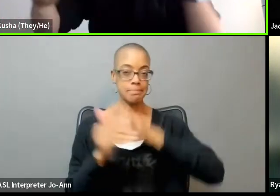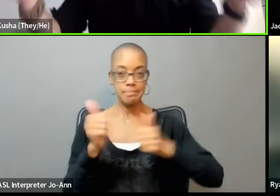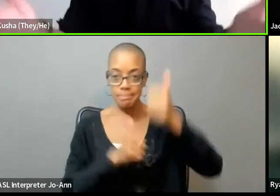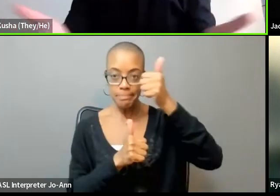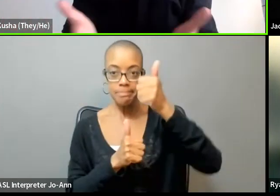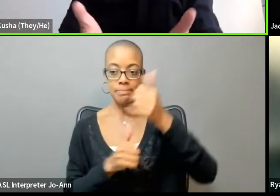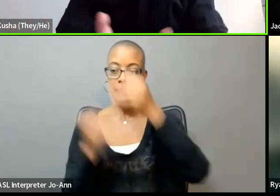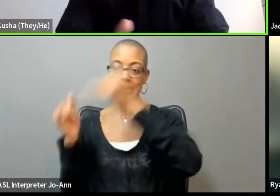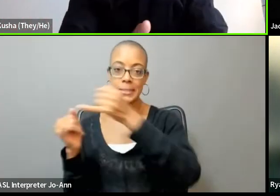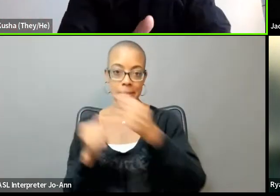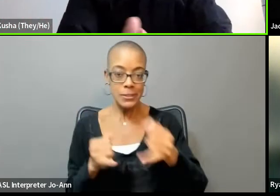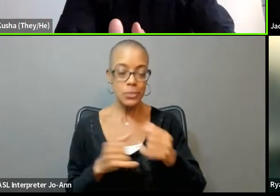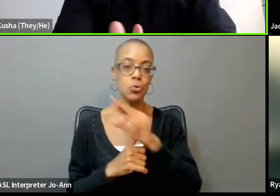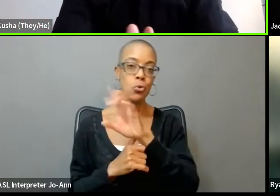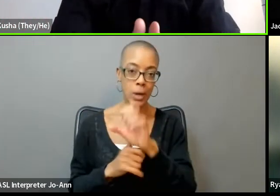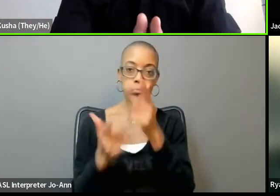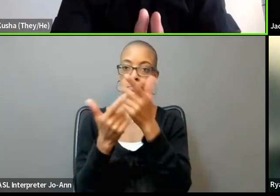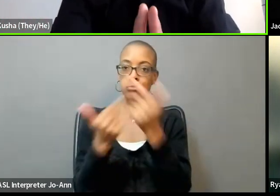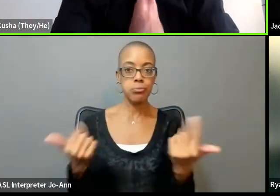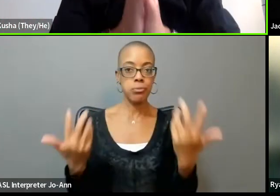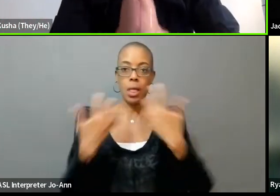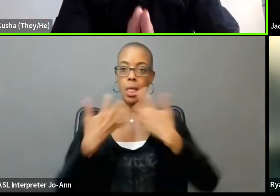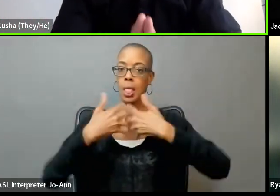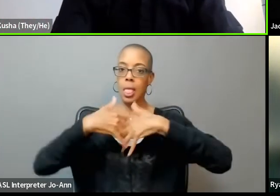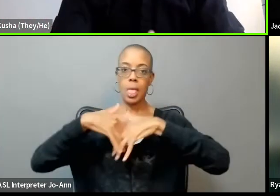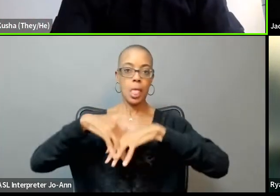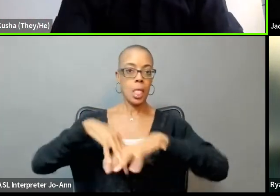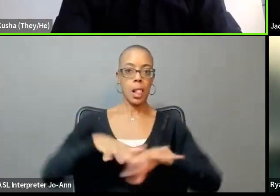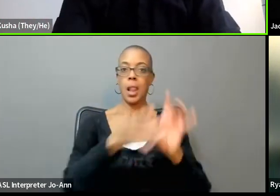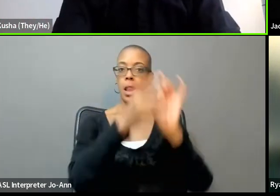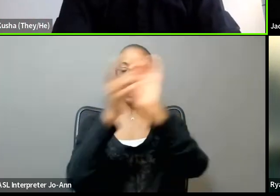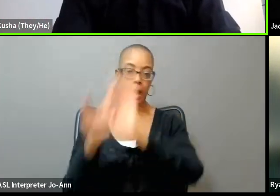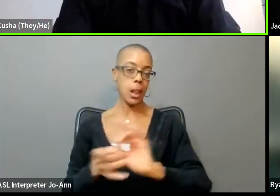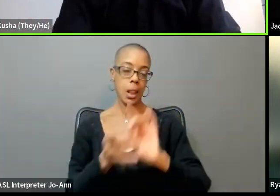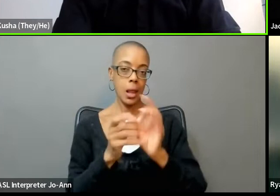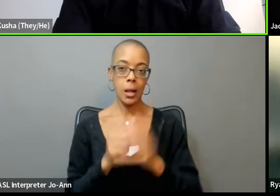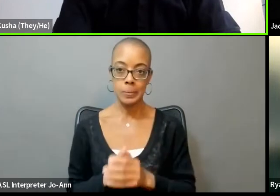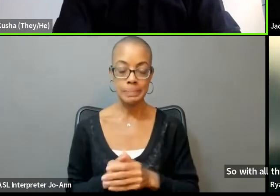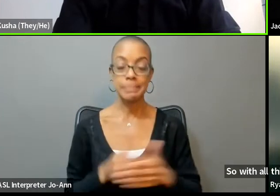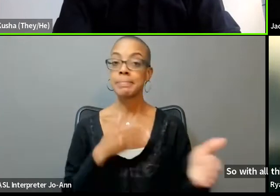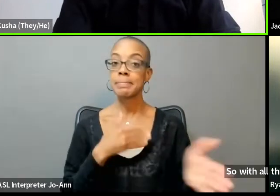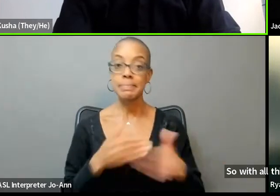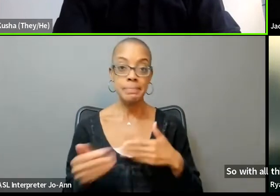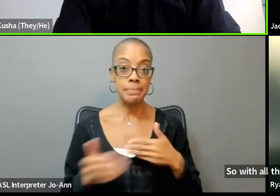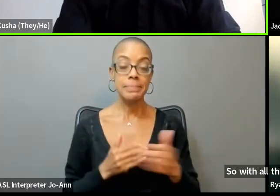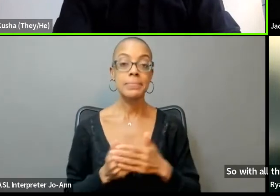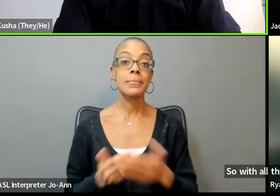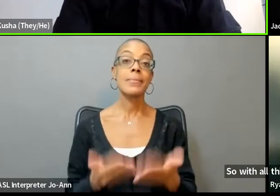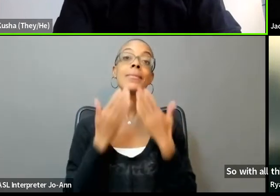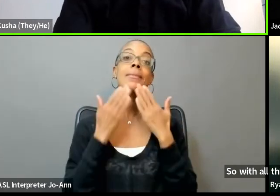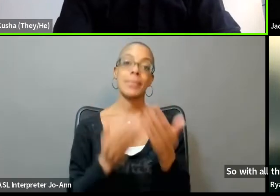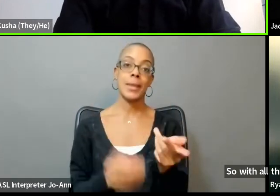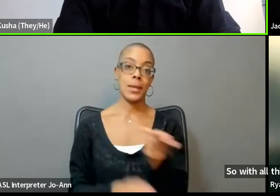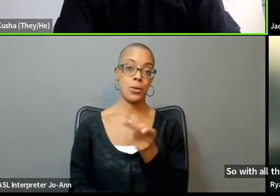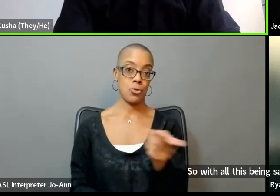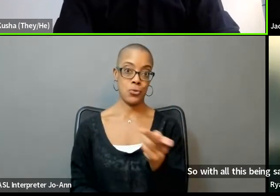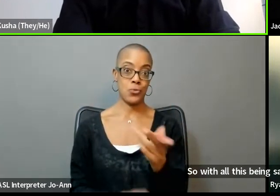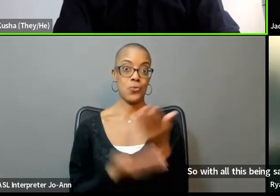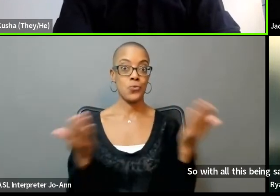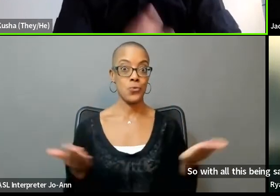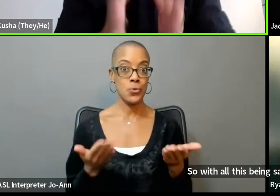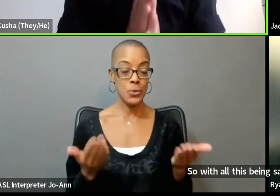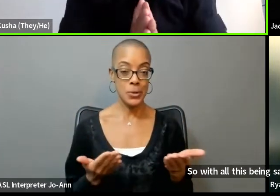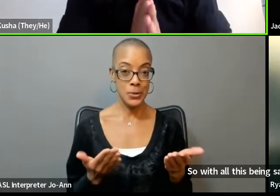racism, all those kind of things, right? So with all this being said, I want to thank you two for being here. This